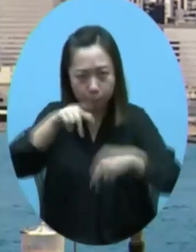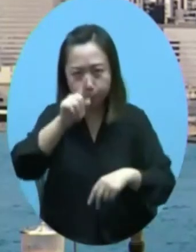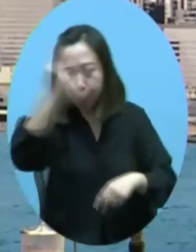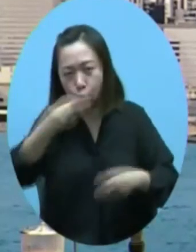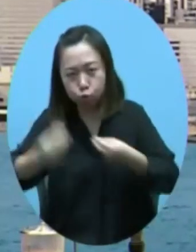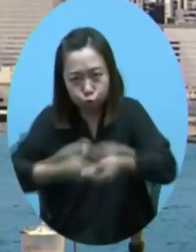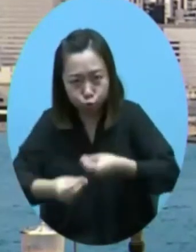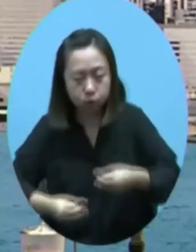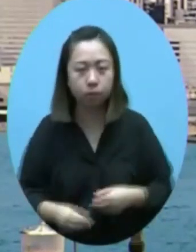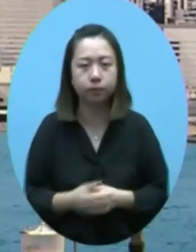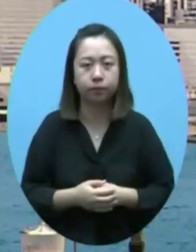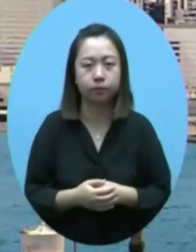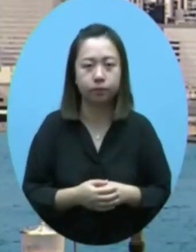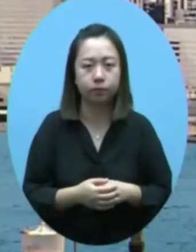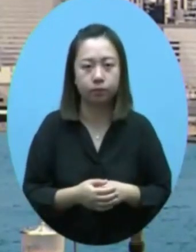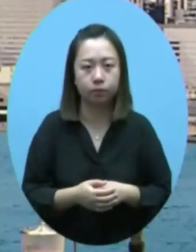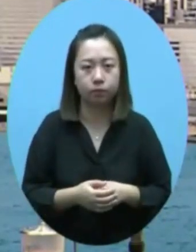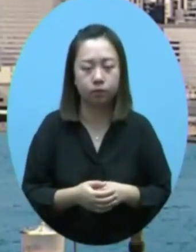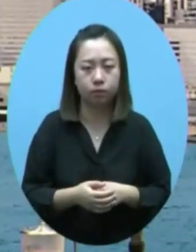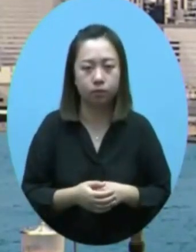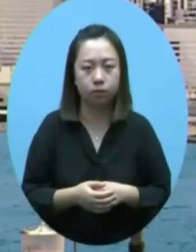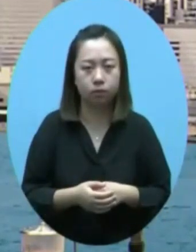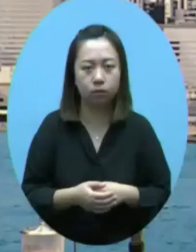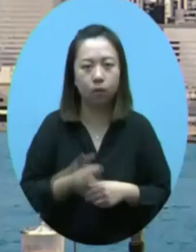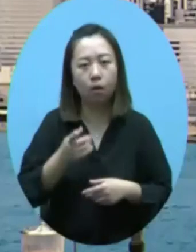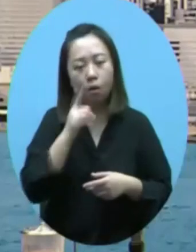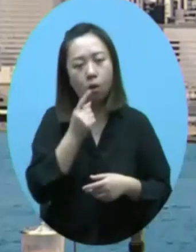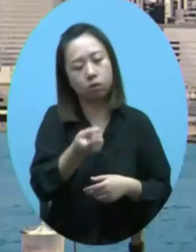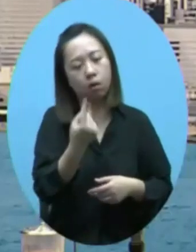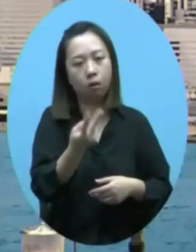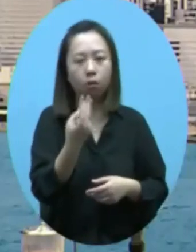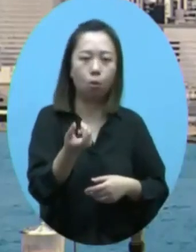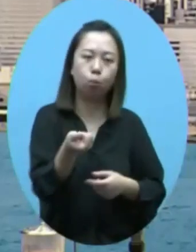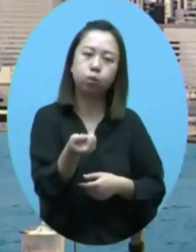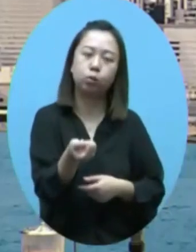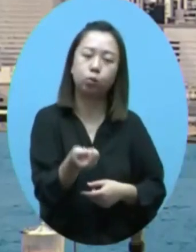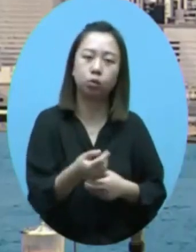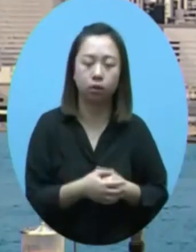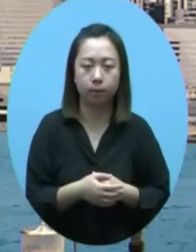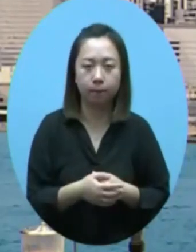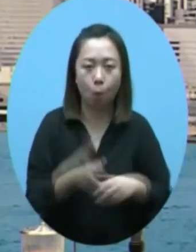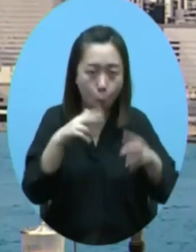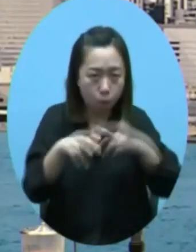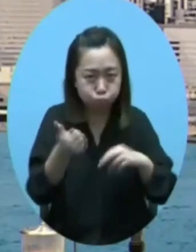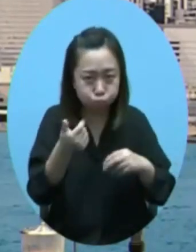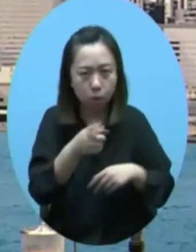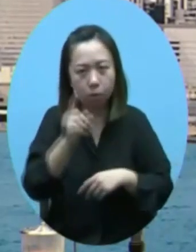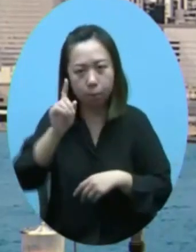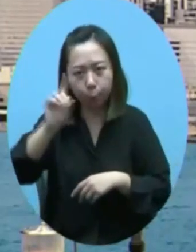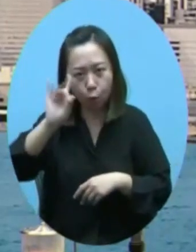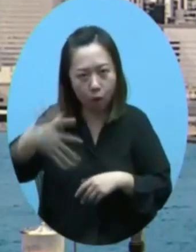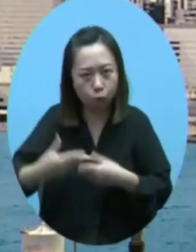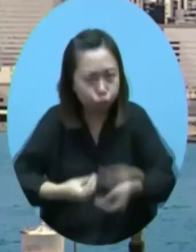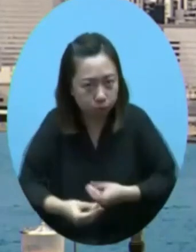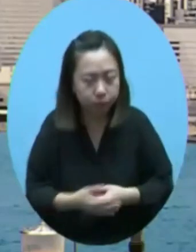unlinked cases are only sporadic cases, so we can still locate them and the spread and stop